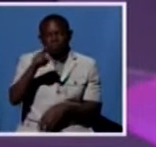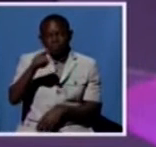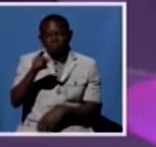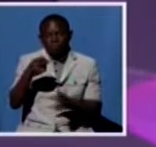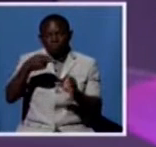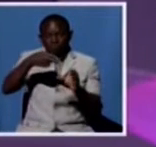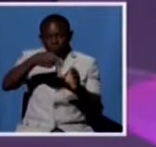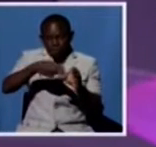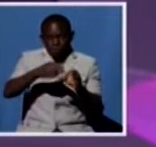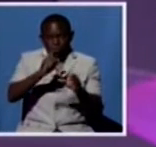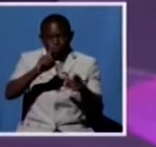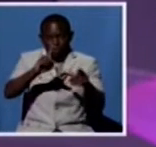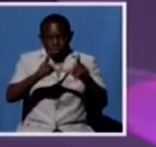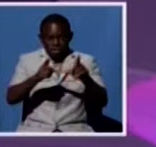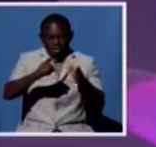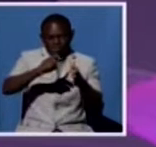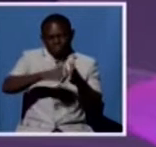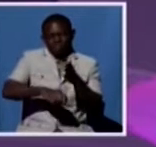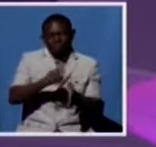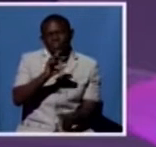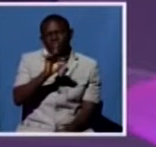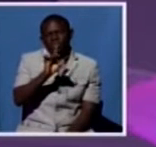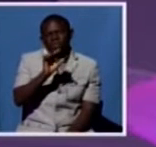80. For diesel, it's 80 ngwe. For